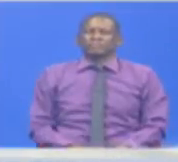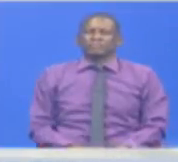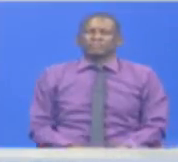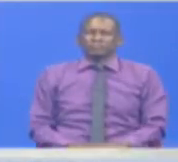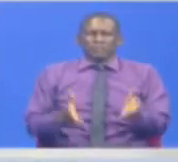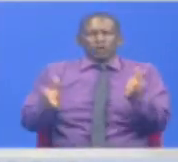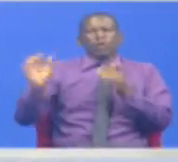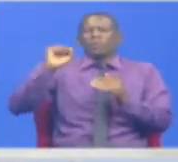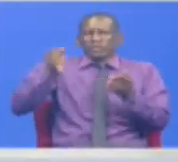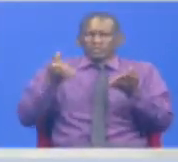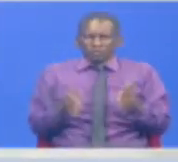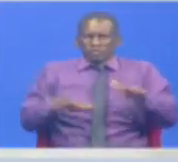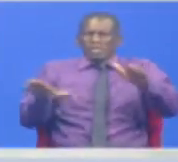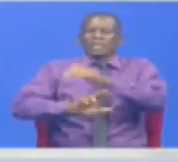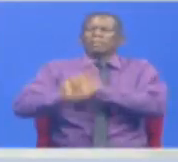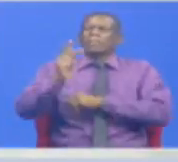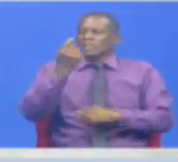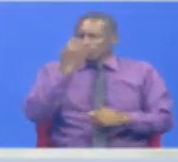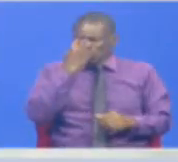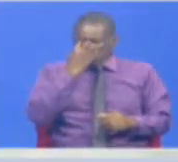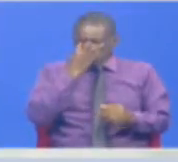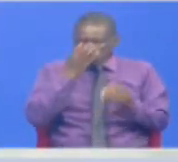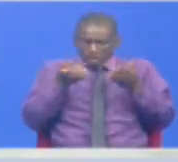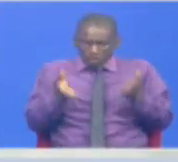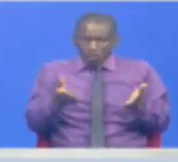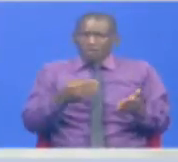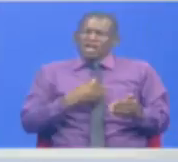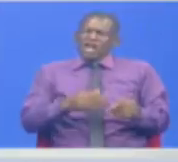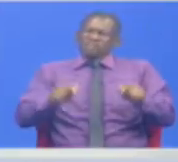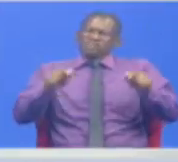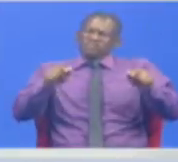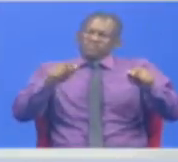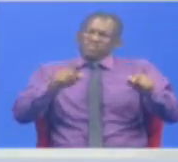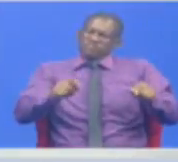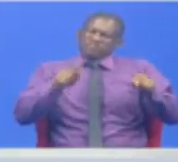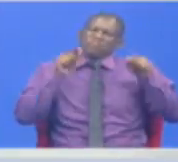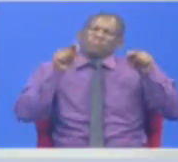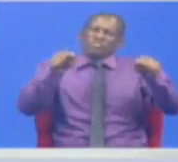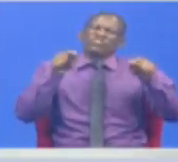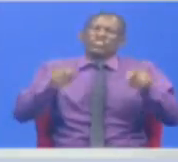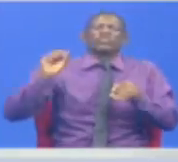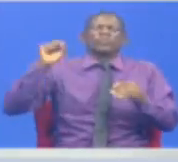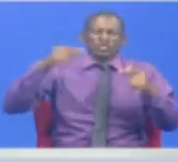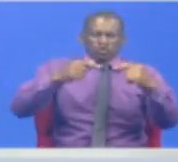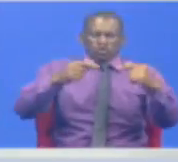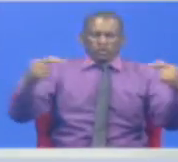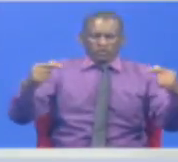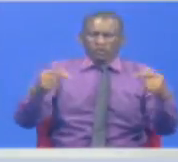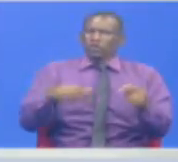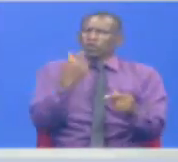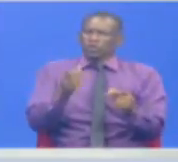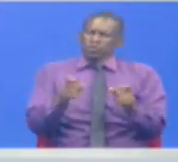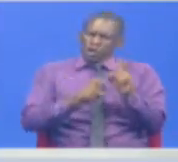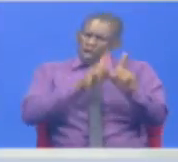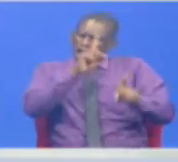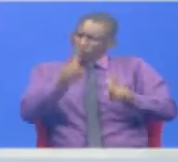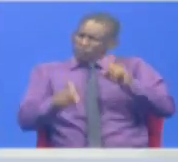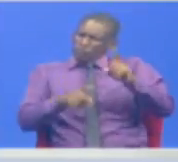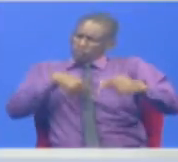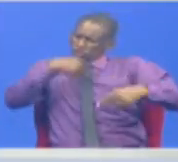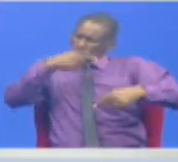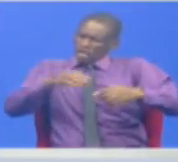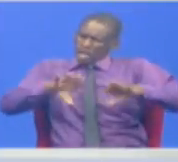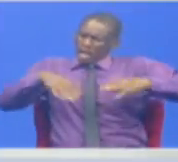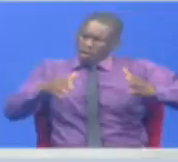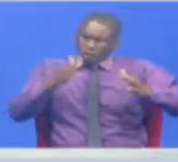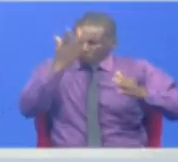Politics now, and Deputy President William Ruto has hit out at his political rivals who have questioned his continued support towards